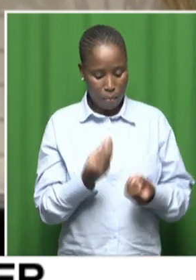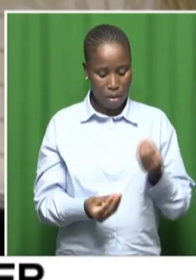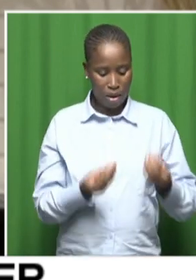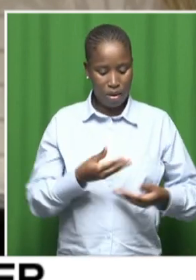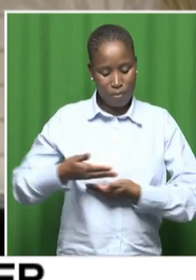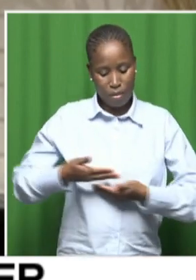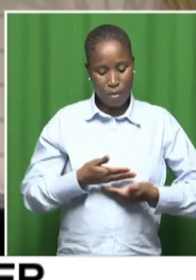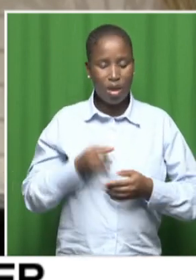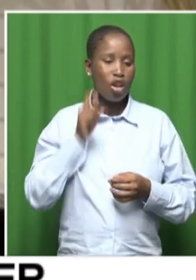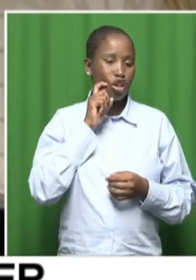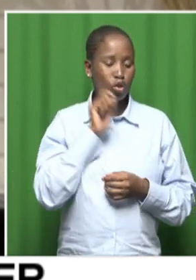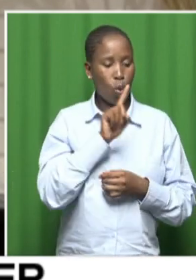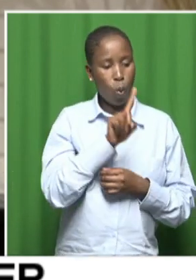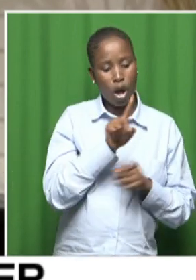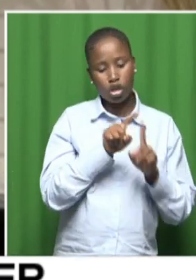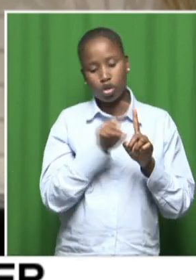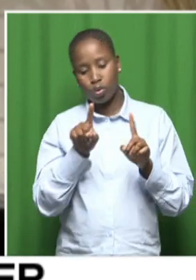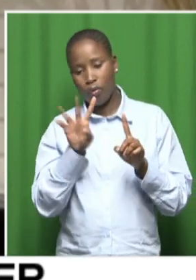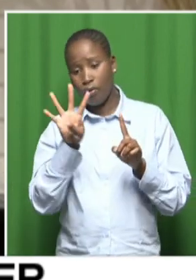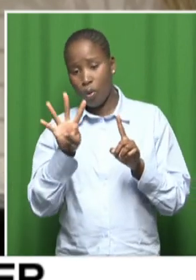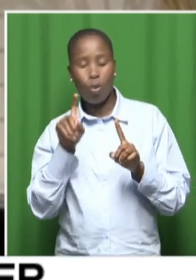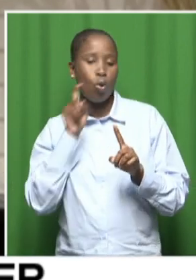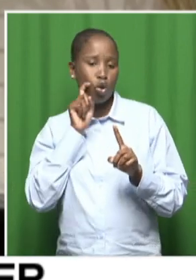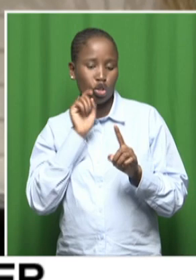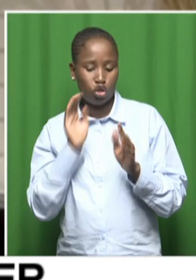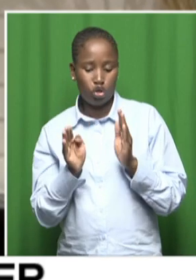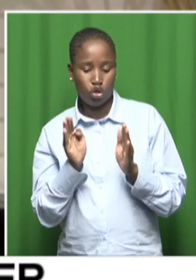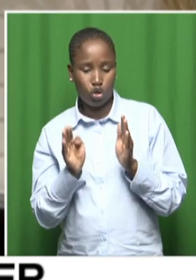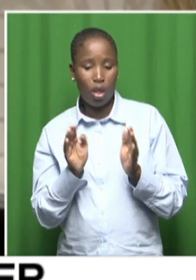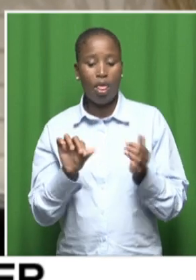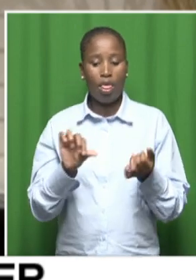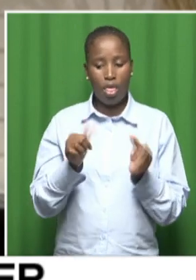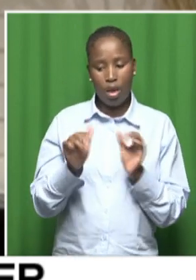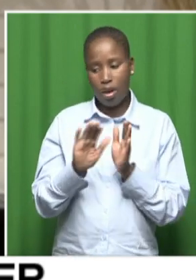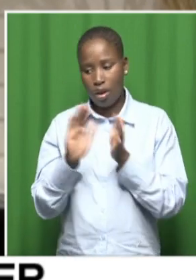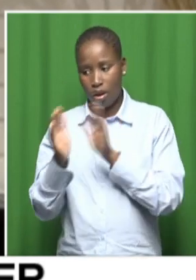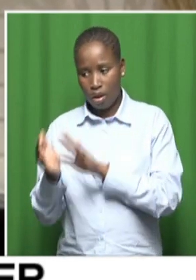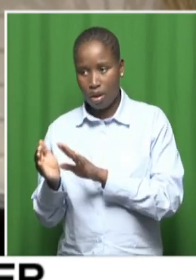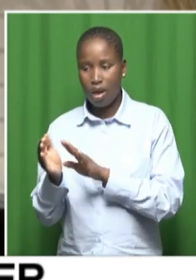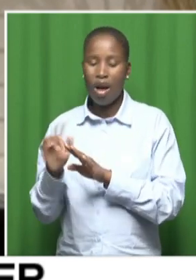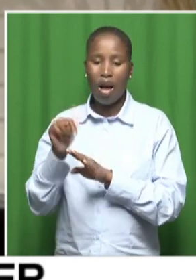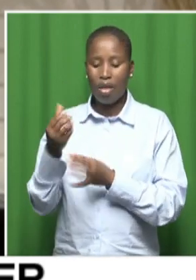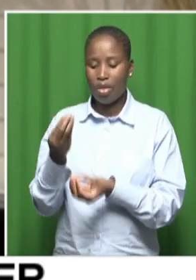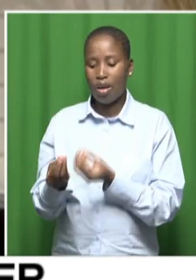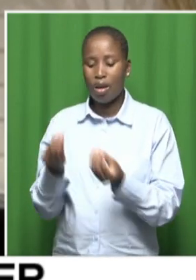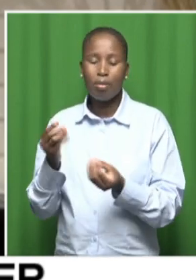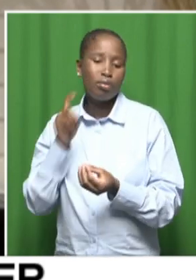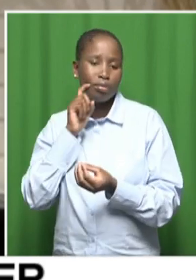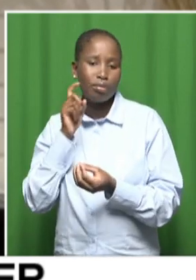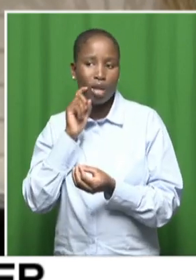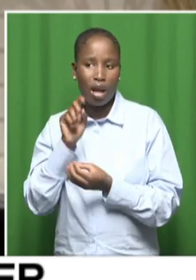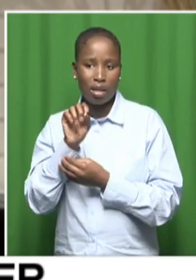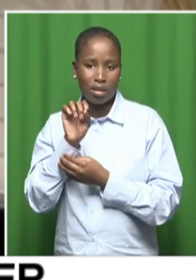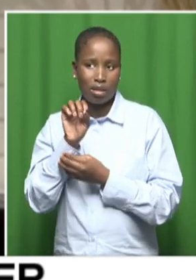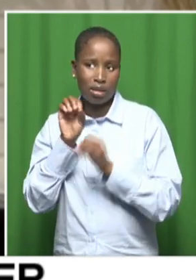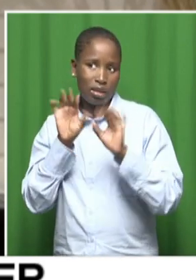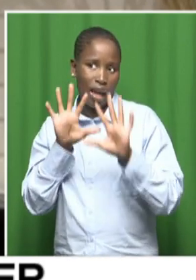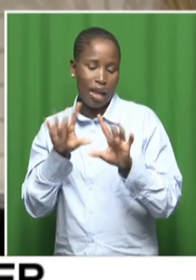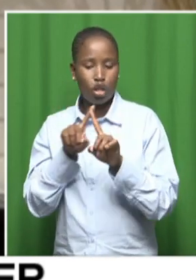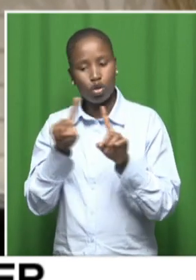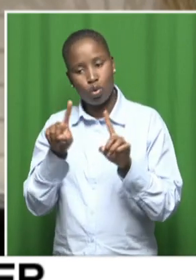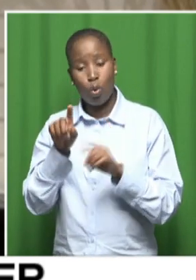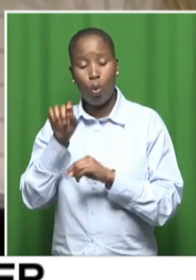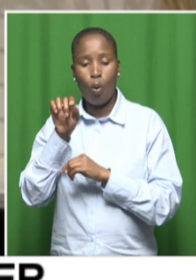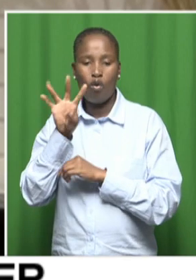that's around, I think it's 28% of cases. And then the rest are from, upwards from 10, actually up to 42 years, because of course adults can